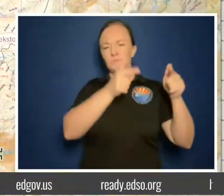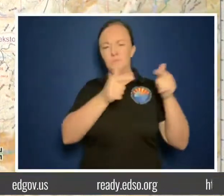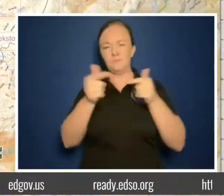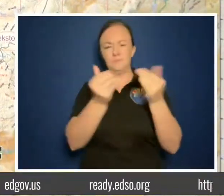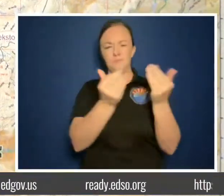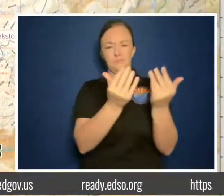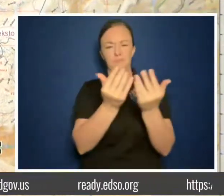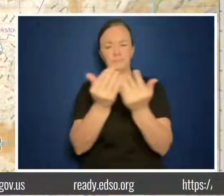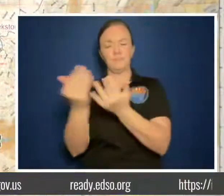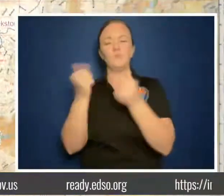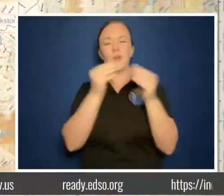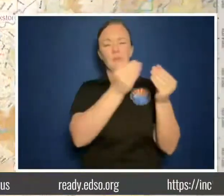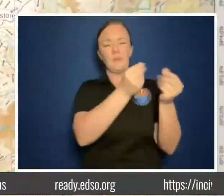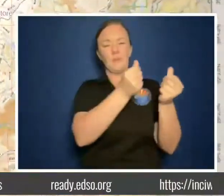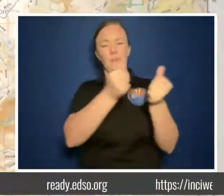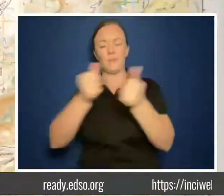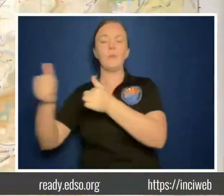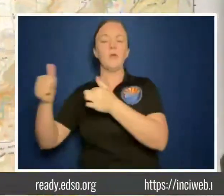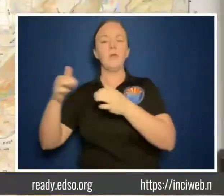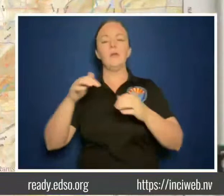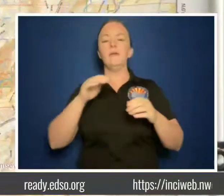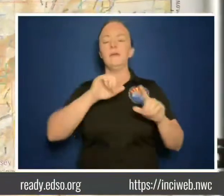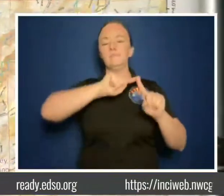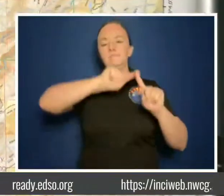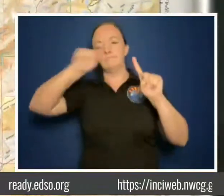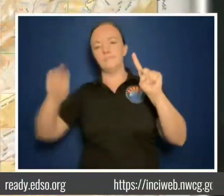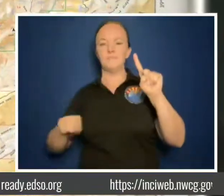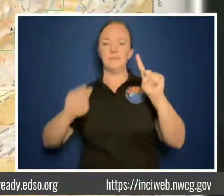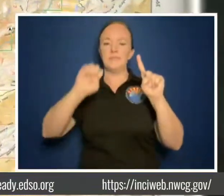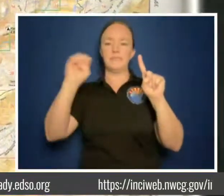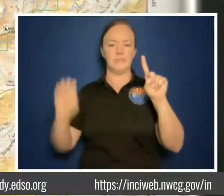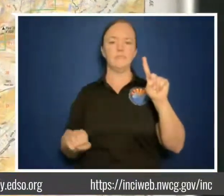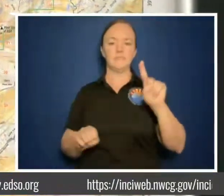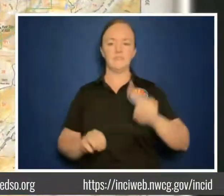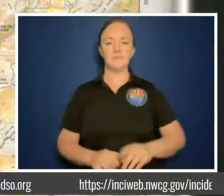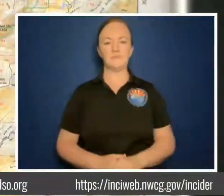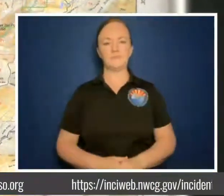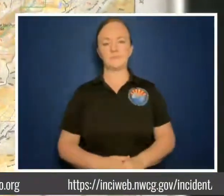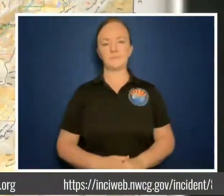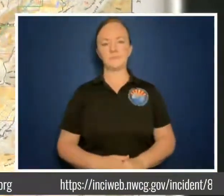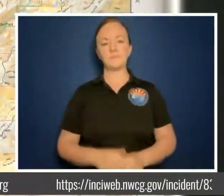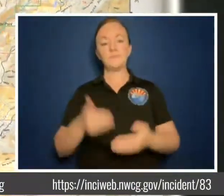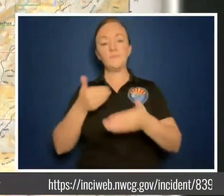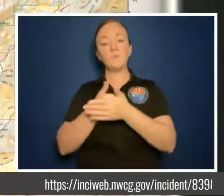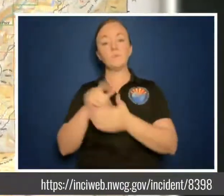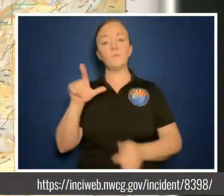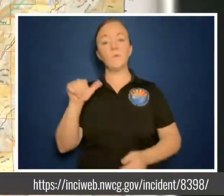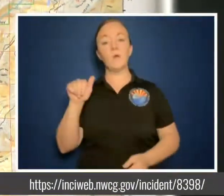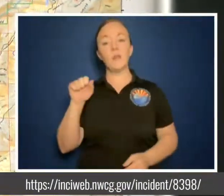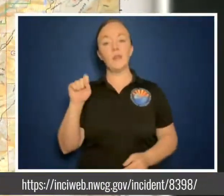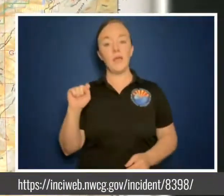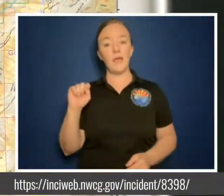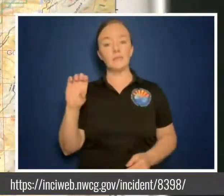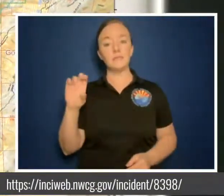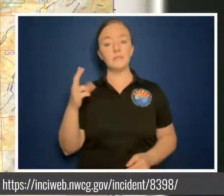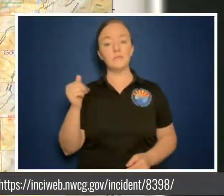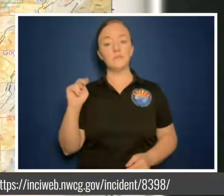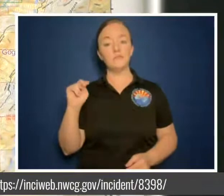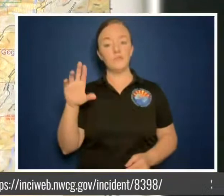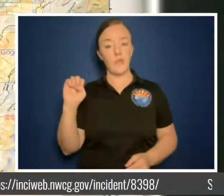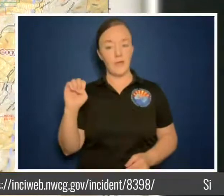down on the easterly side. Out here to the east towards Last Chance, they're still working on building